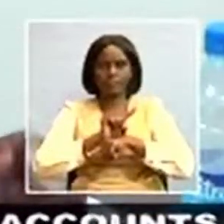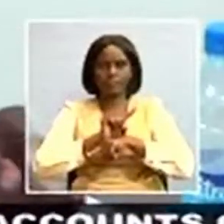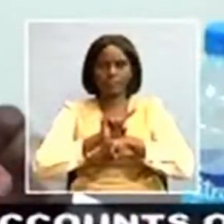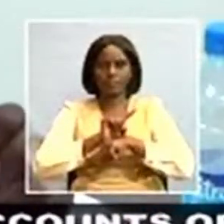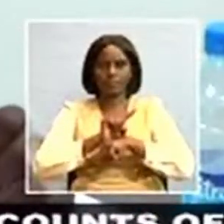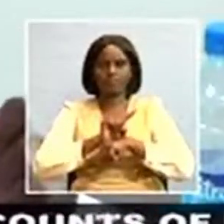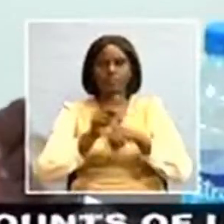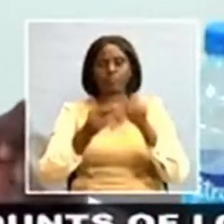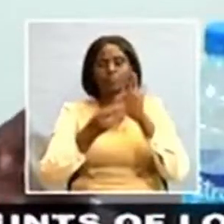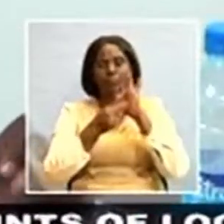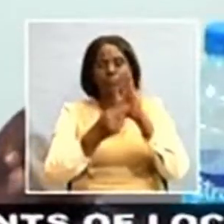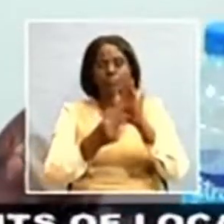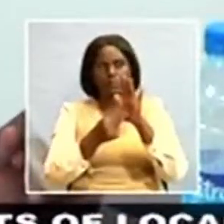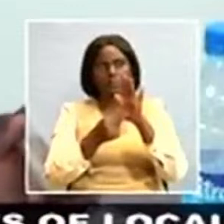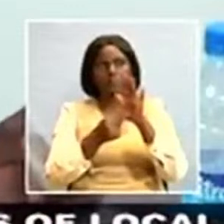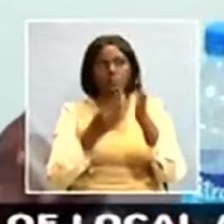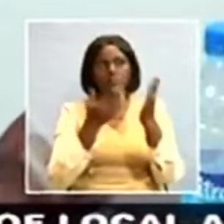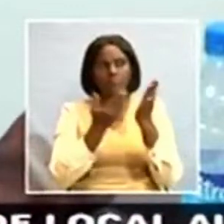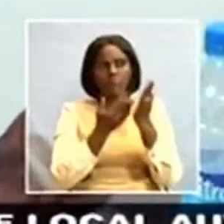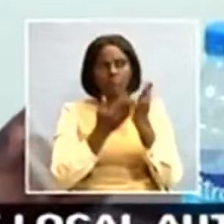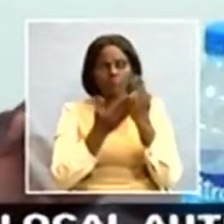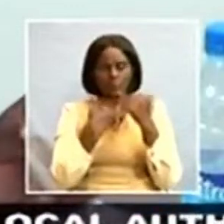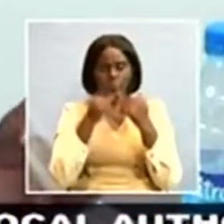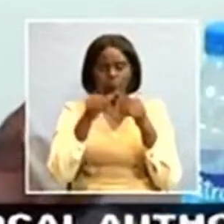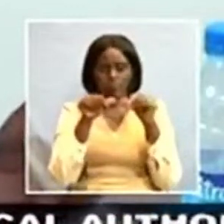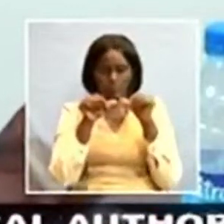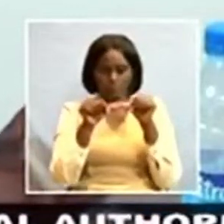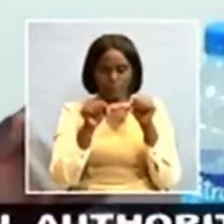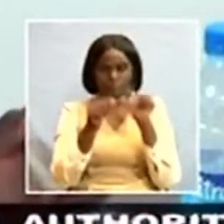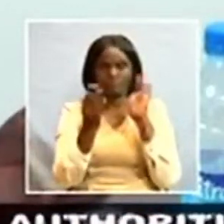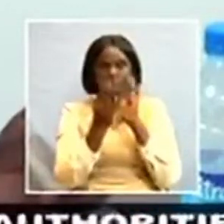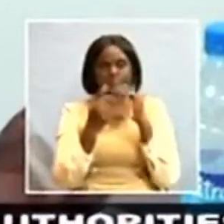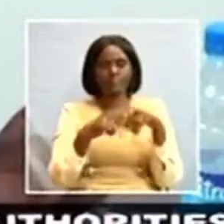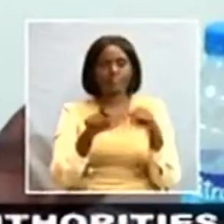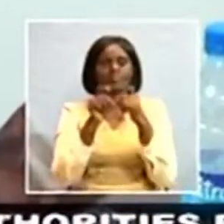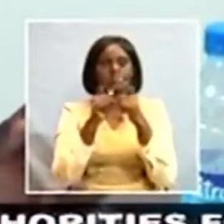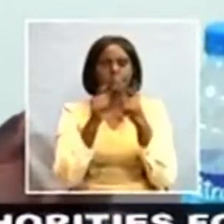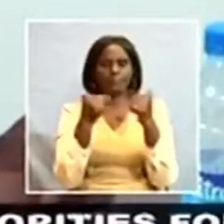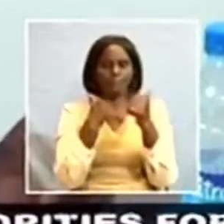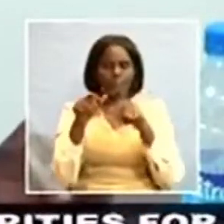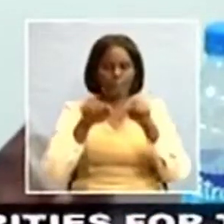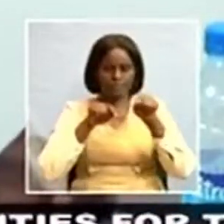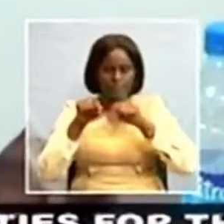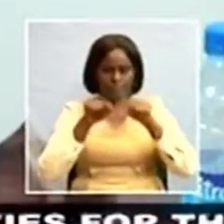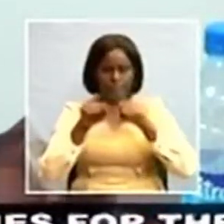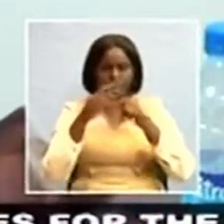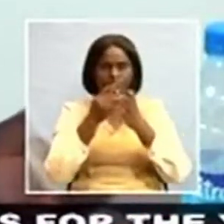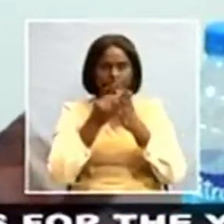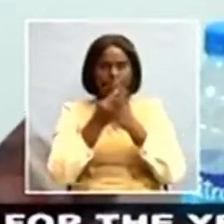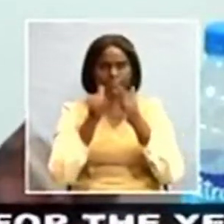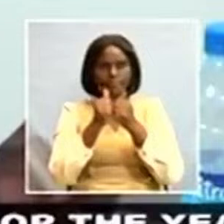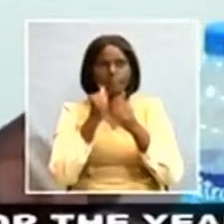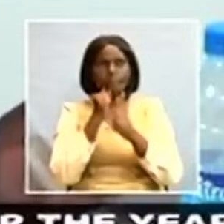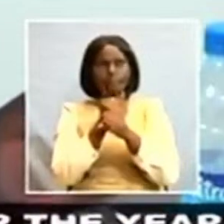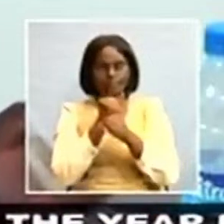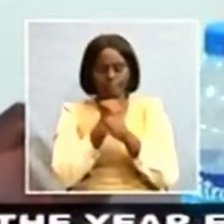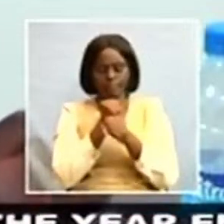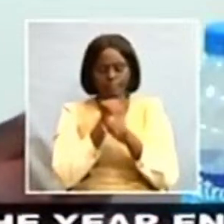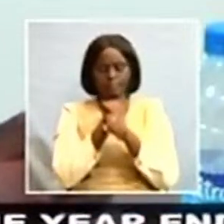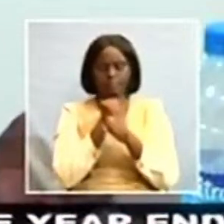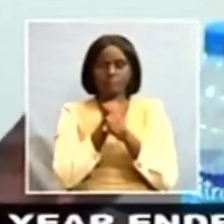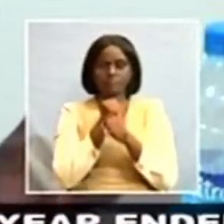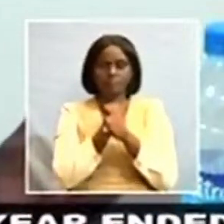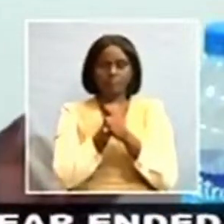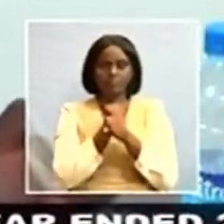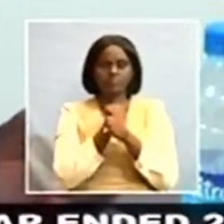which has shown that you still face challenges in governance, financial and operational